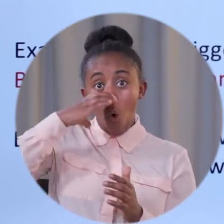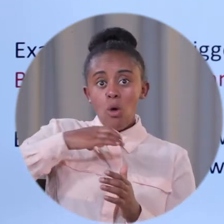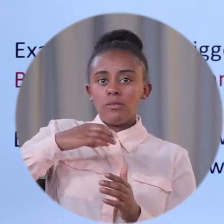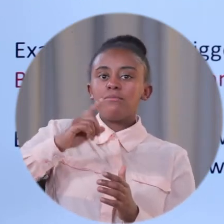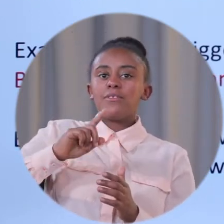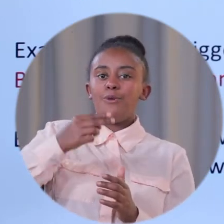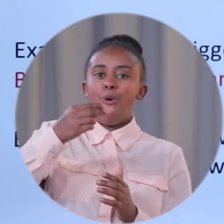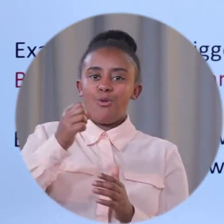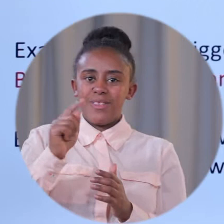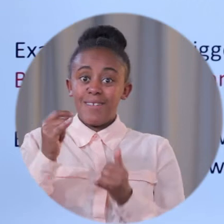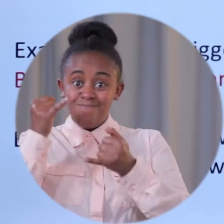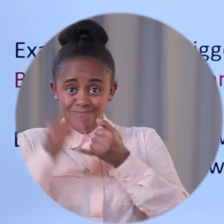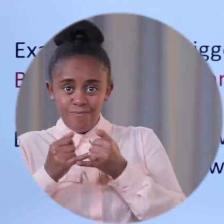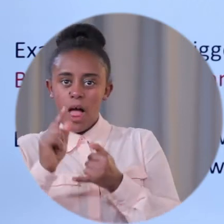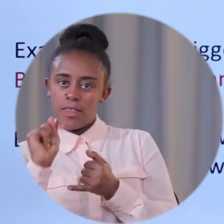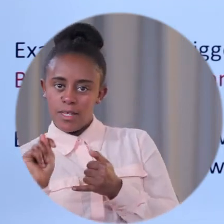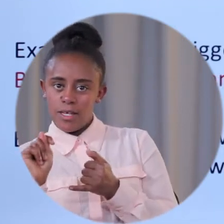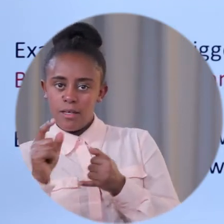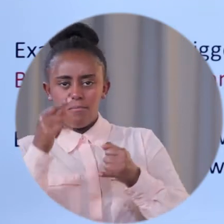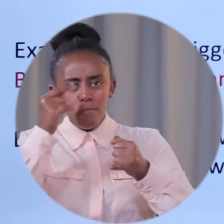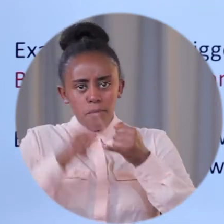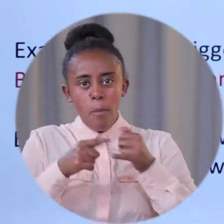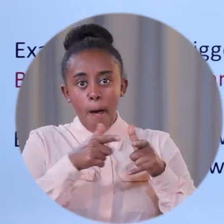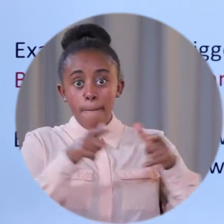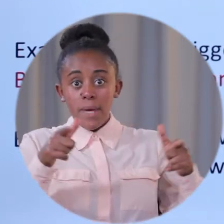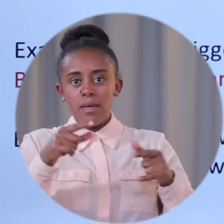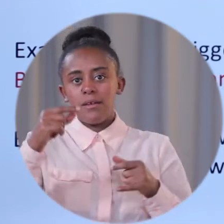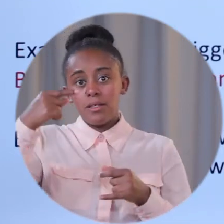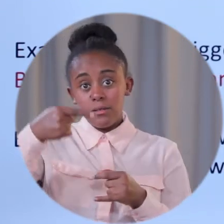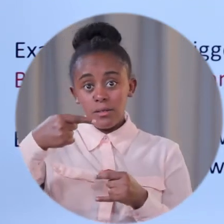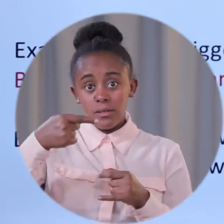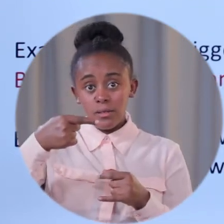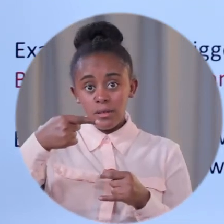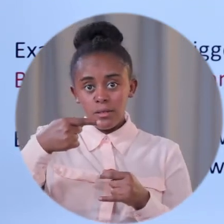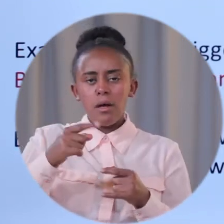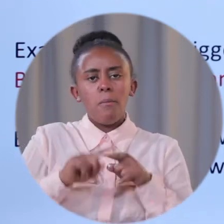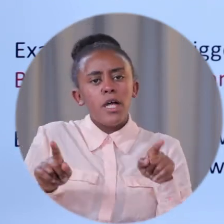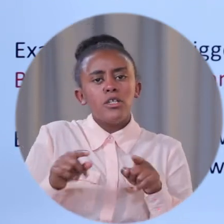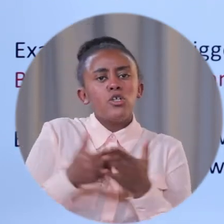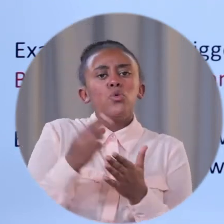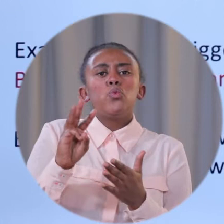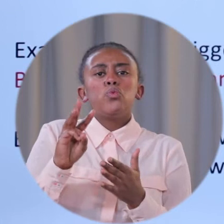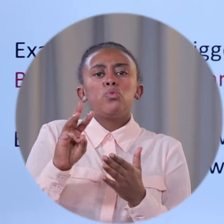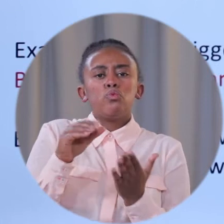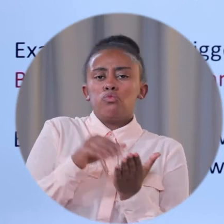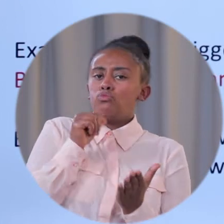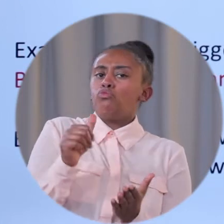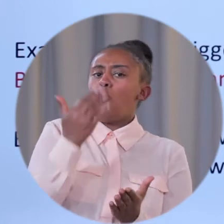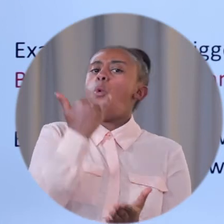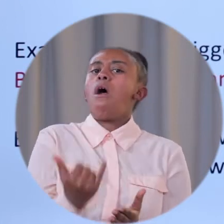doubled, but this new W is not doubled. Why?